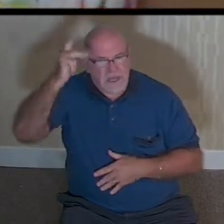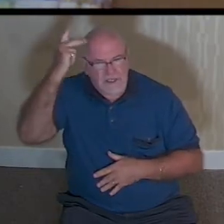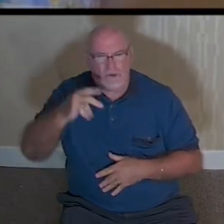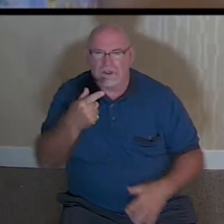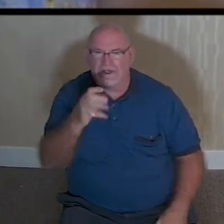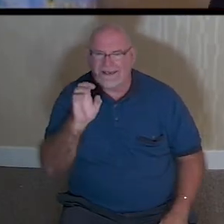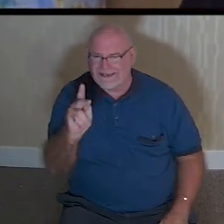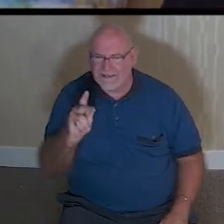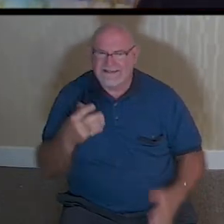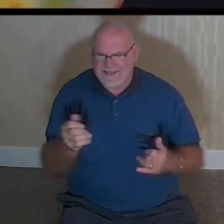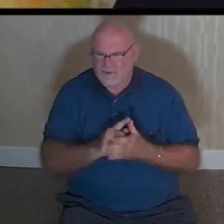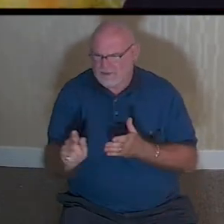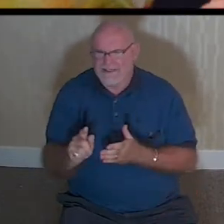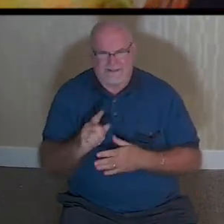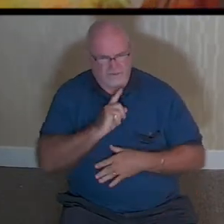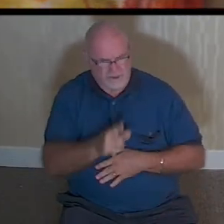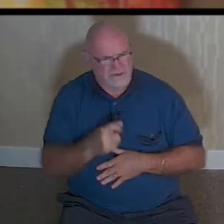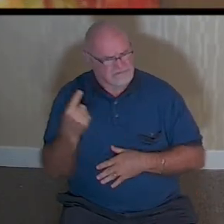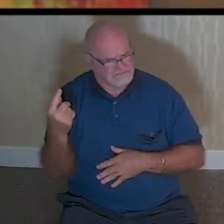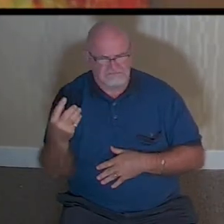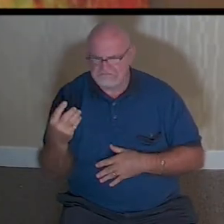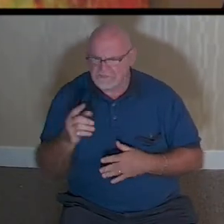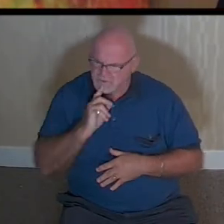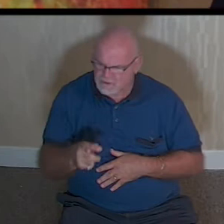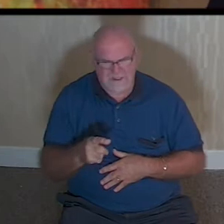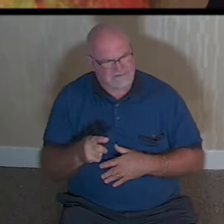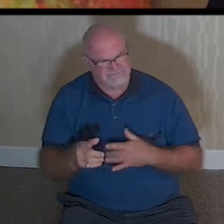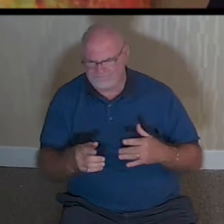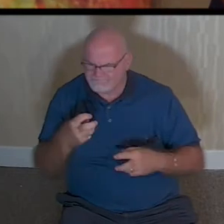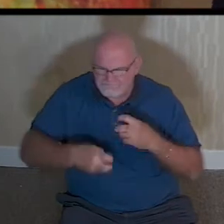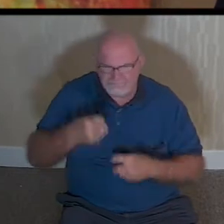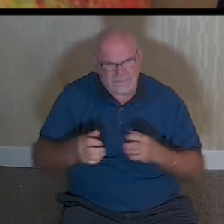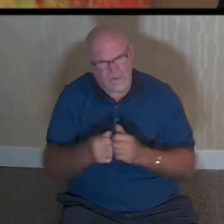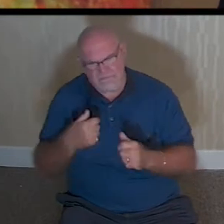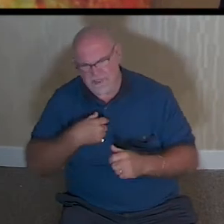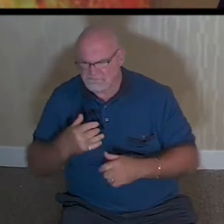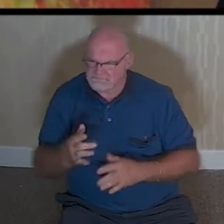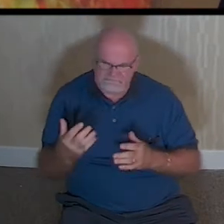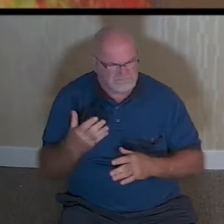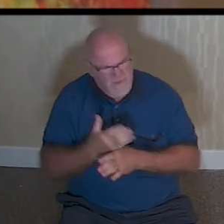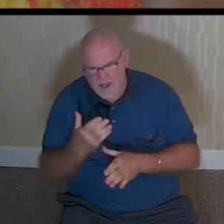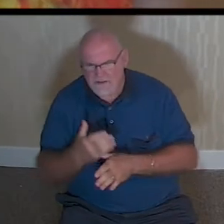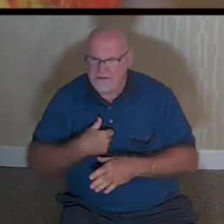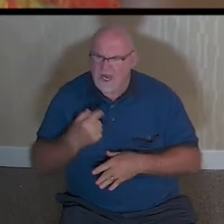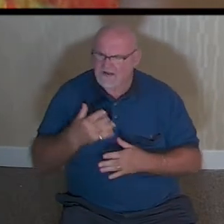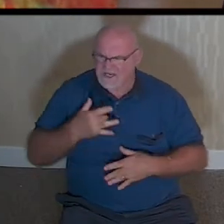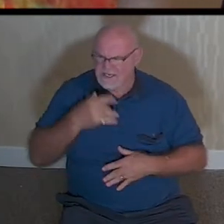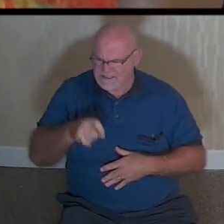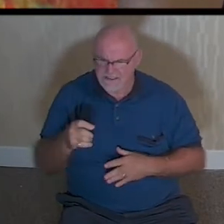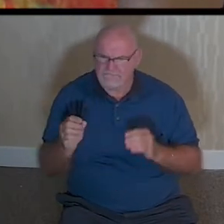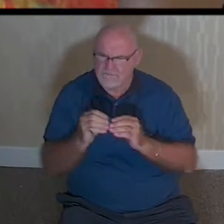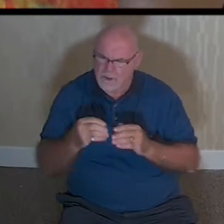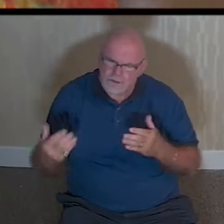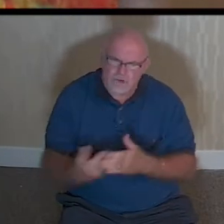And this past week, has been something of been disturbing to me. And so I felt like that I needed some new